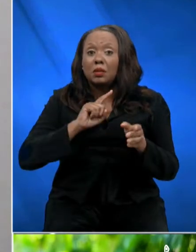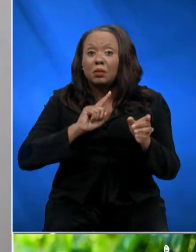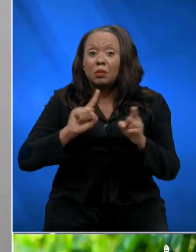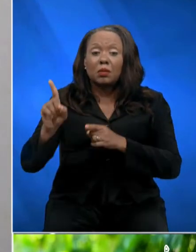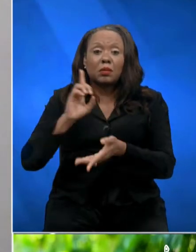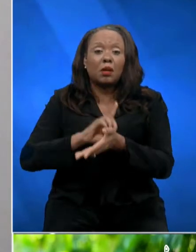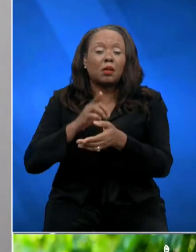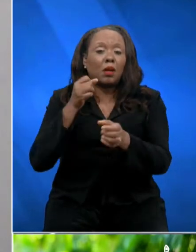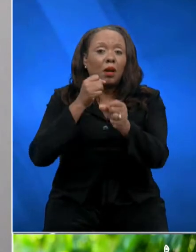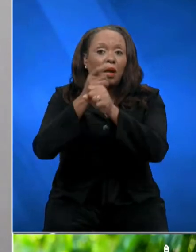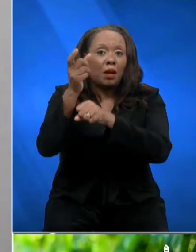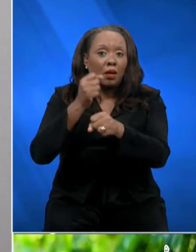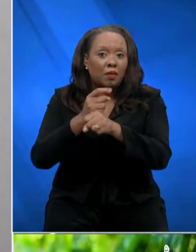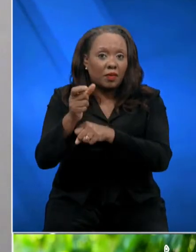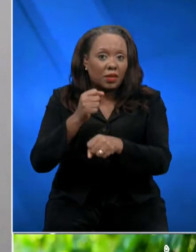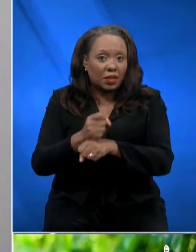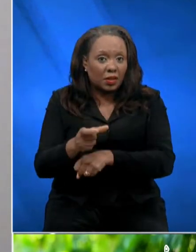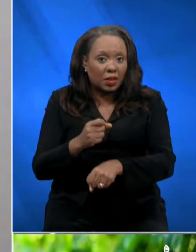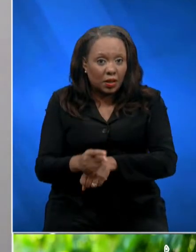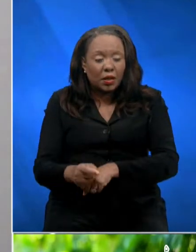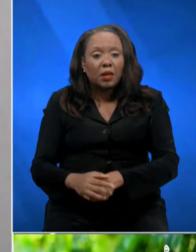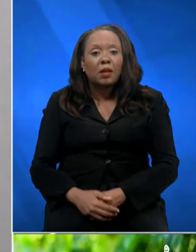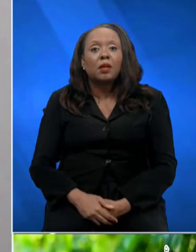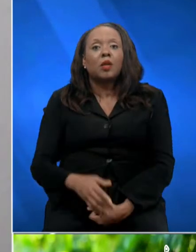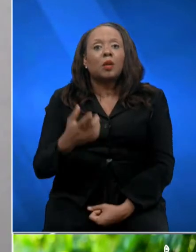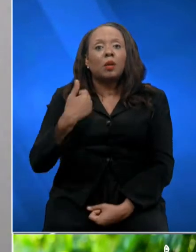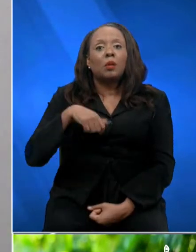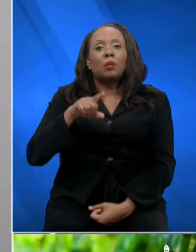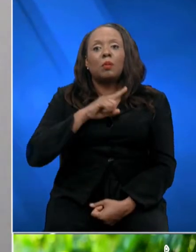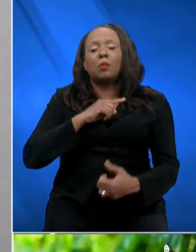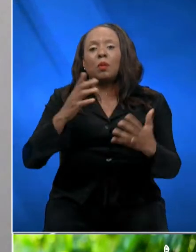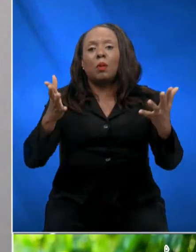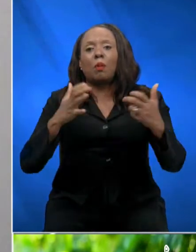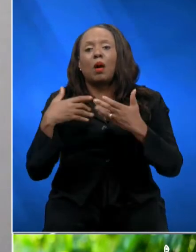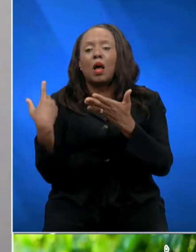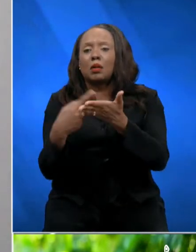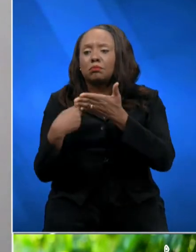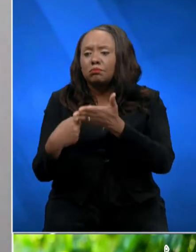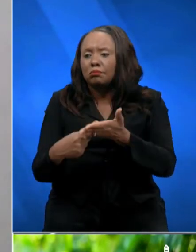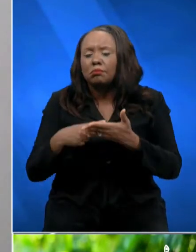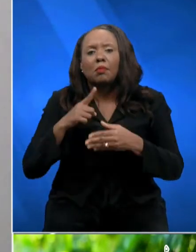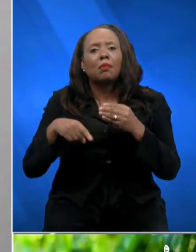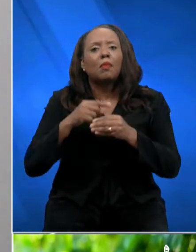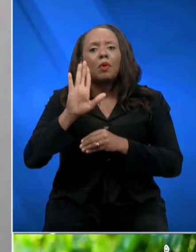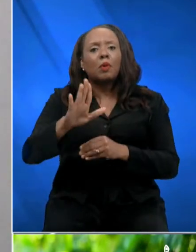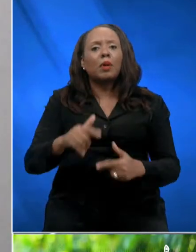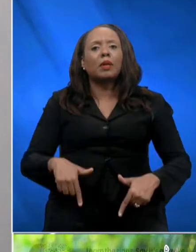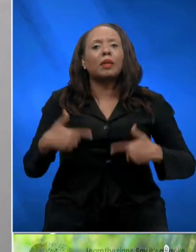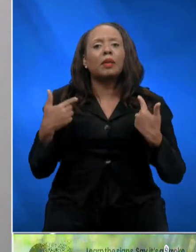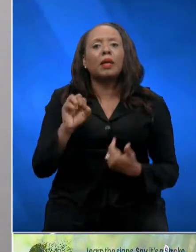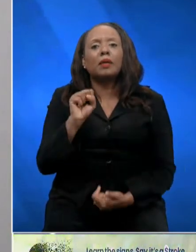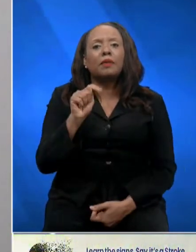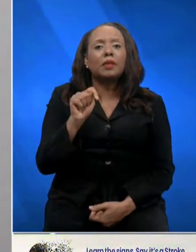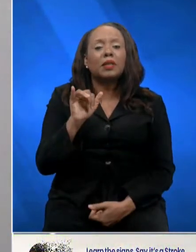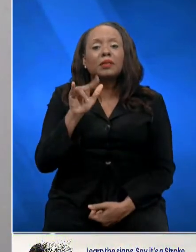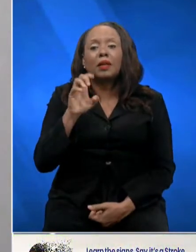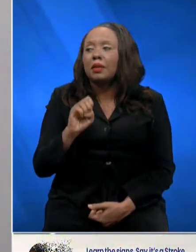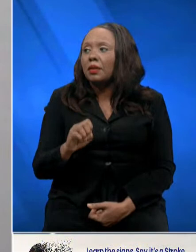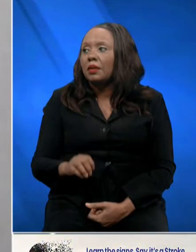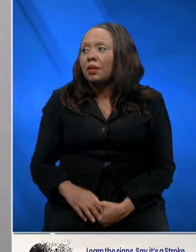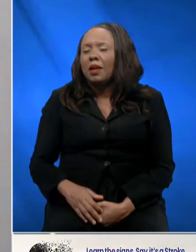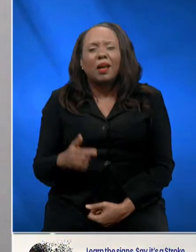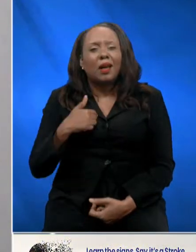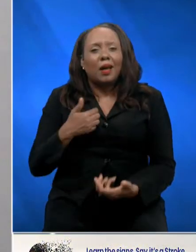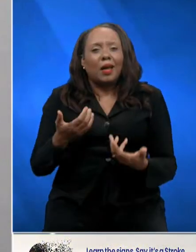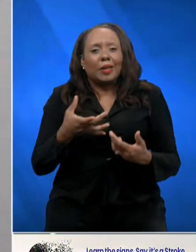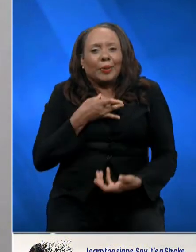where we as physicians can speak about your lifestyle changes in terms of your nutrition. I don't like the word diet, but